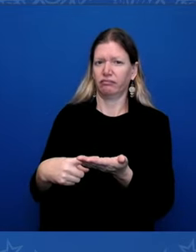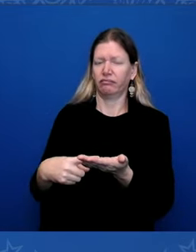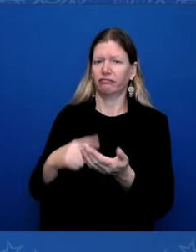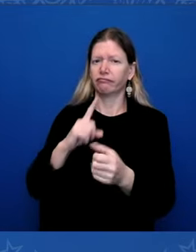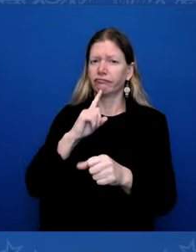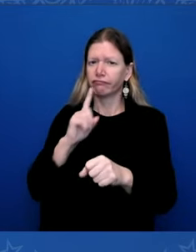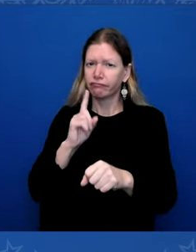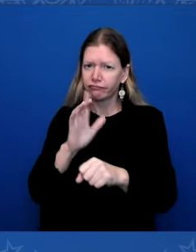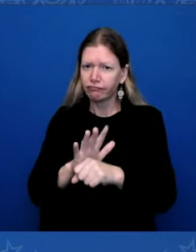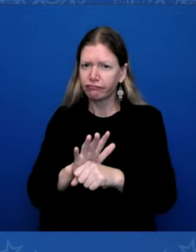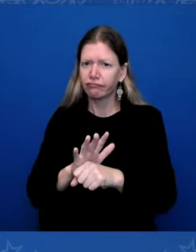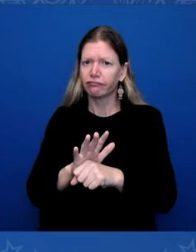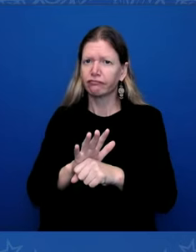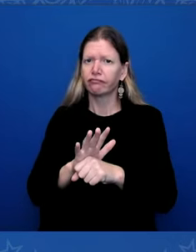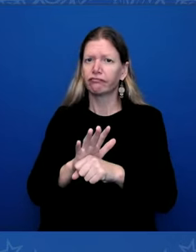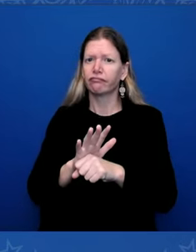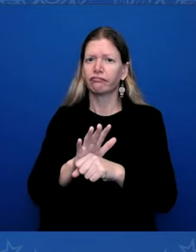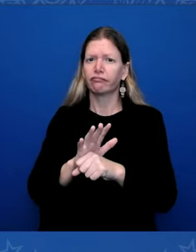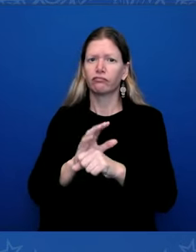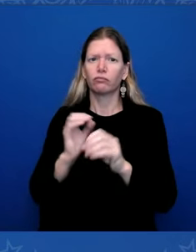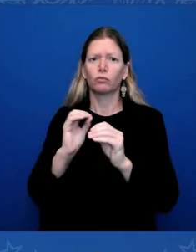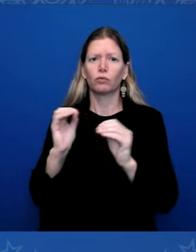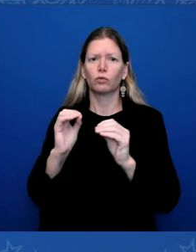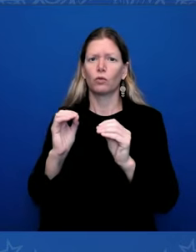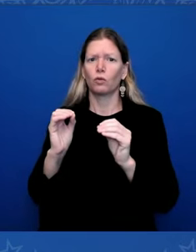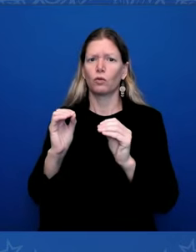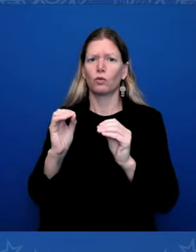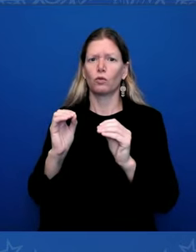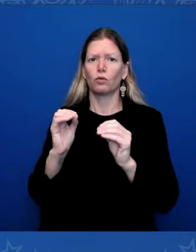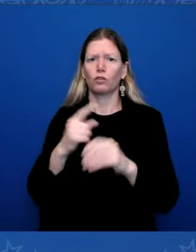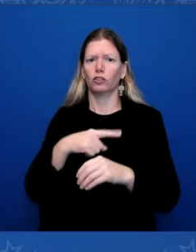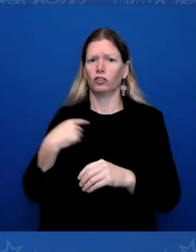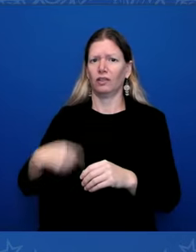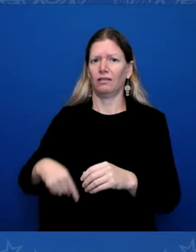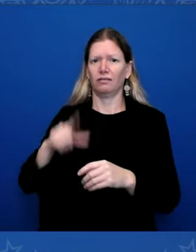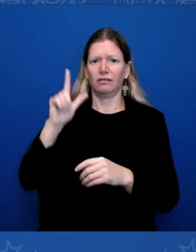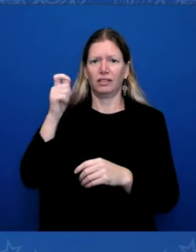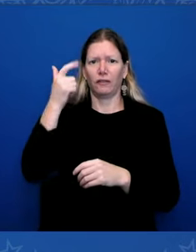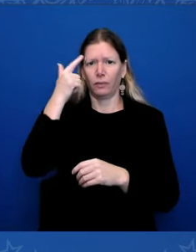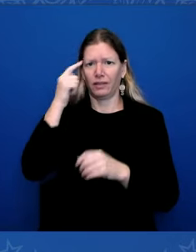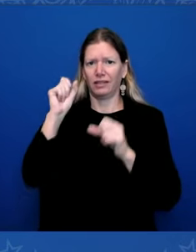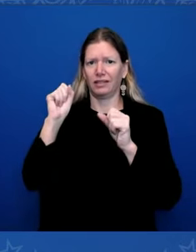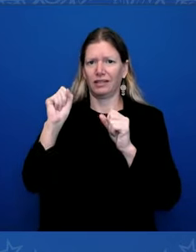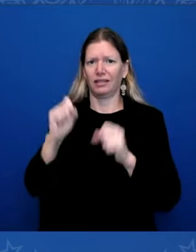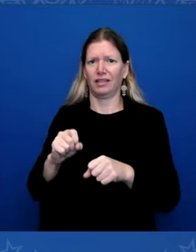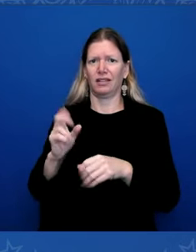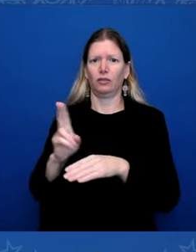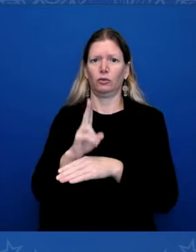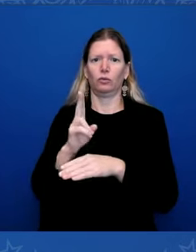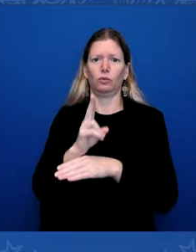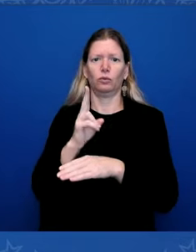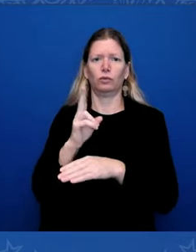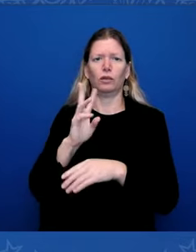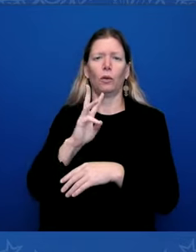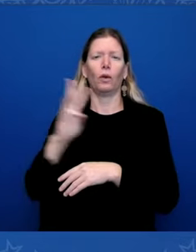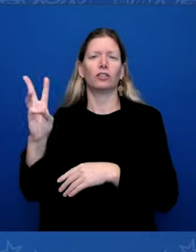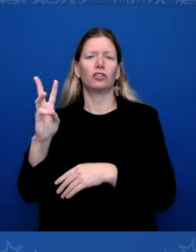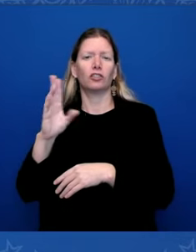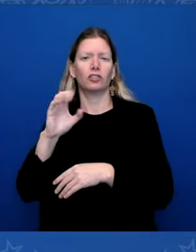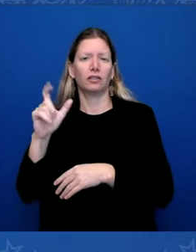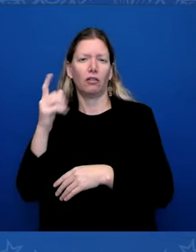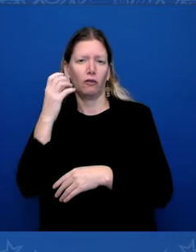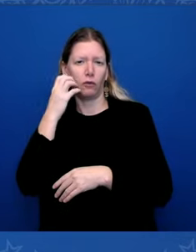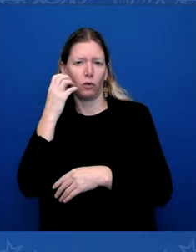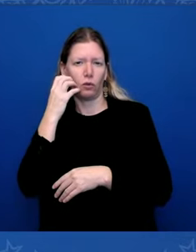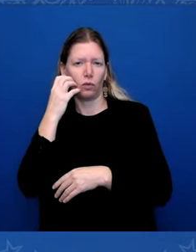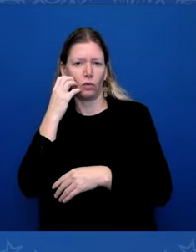no one in the Chinese government can use a Western cell phone, those kinds of things. And so really what this trip was